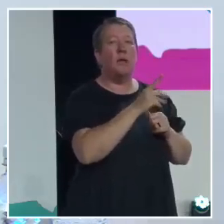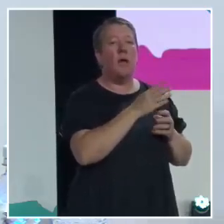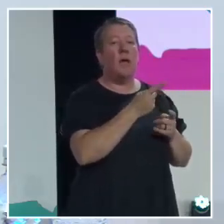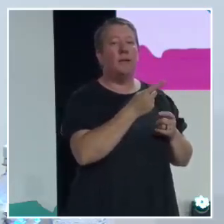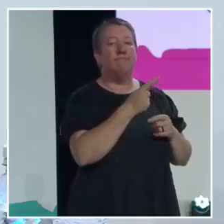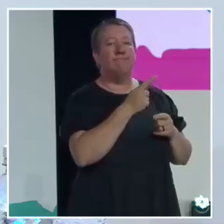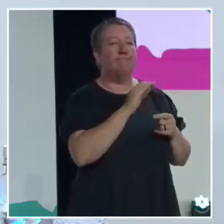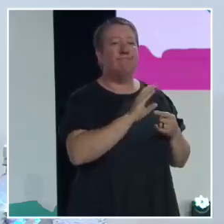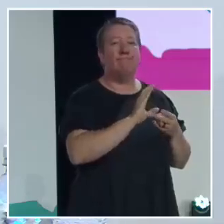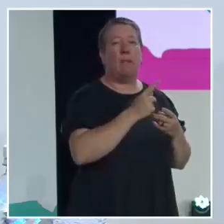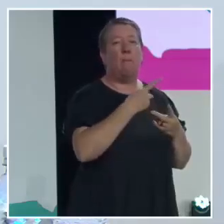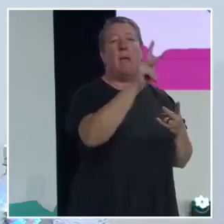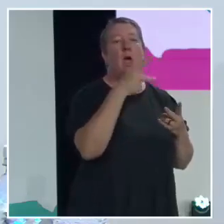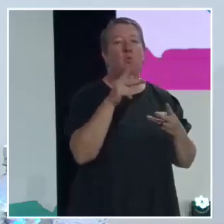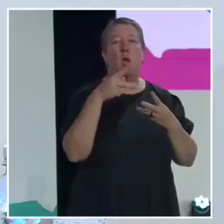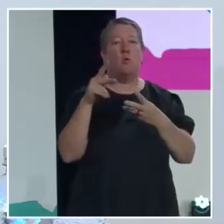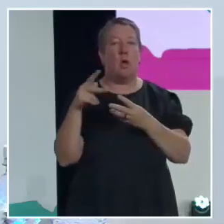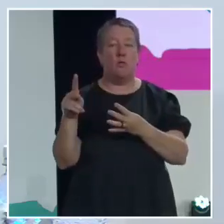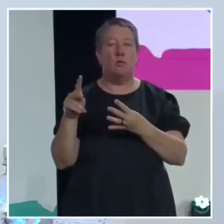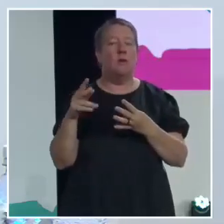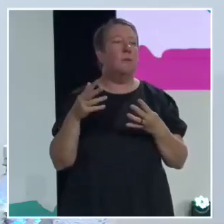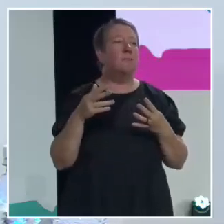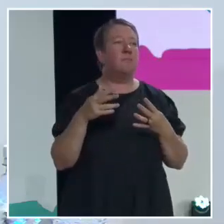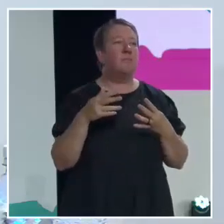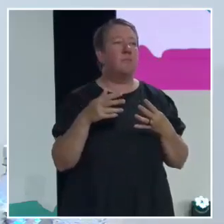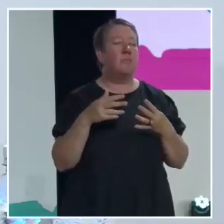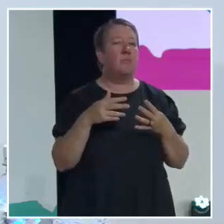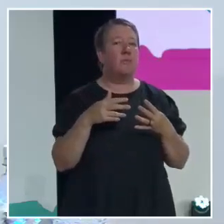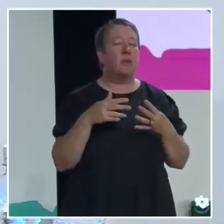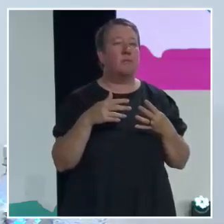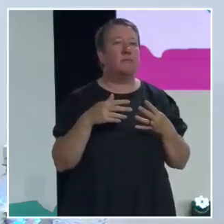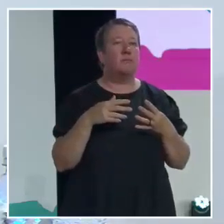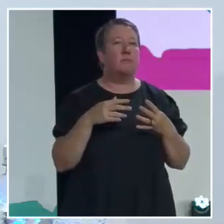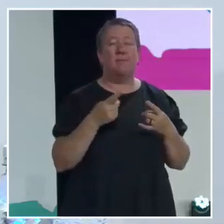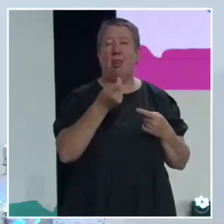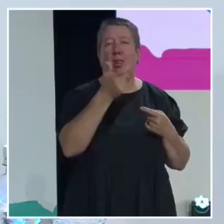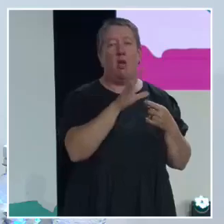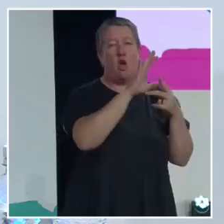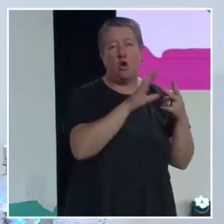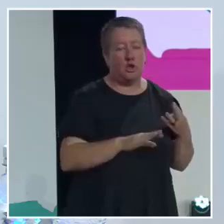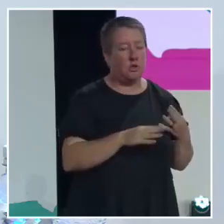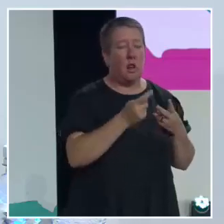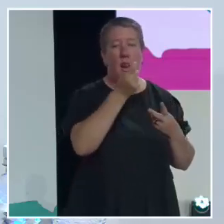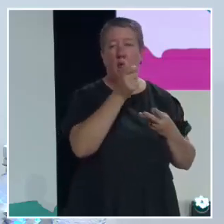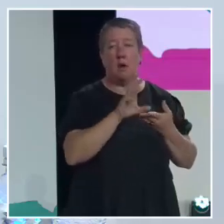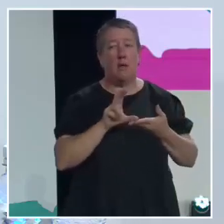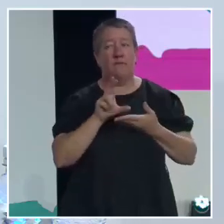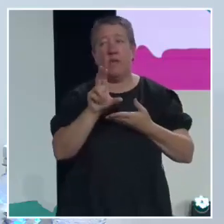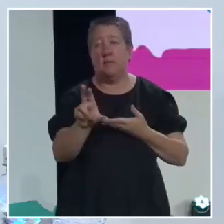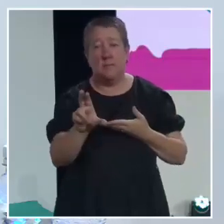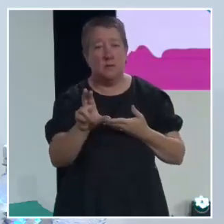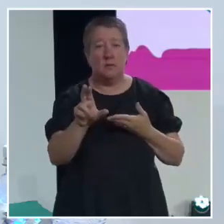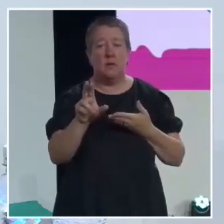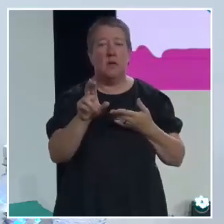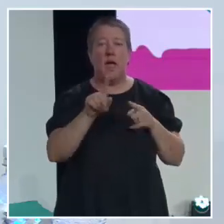Again, steel globally is getting bailed out with very little conditionality, very little investment as a quid